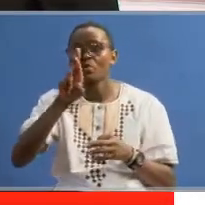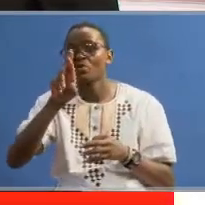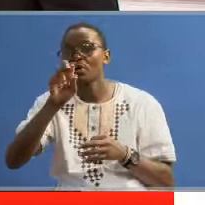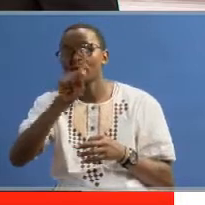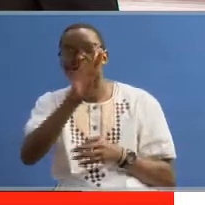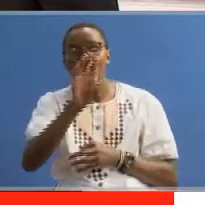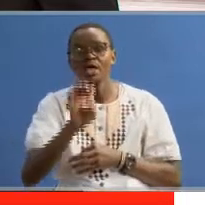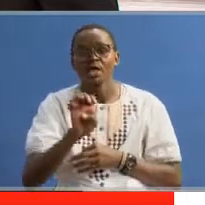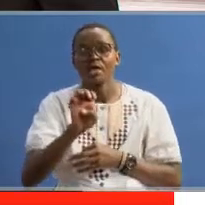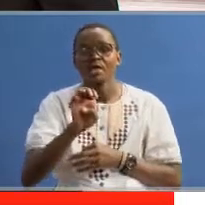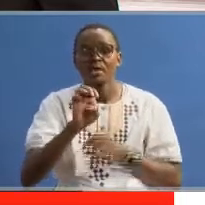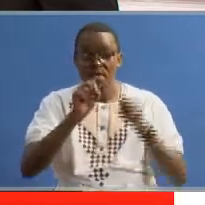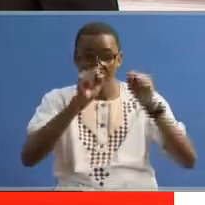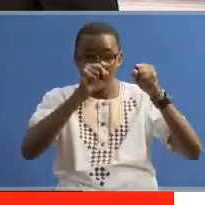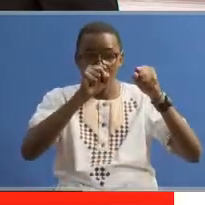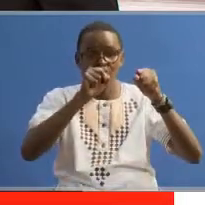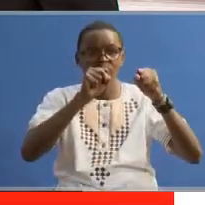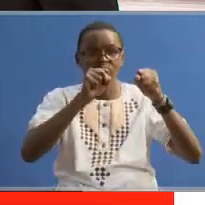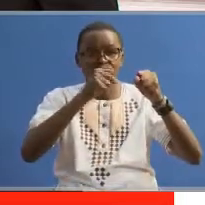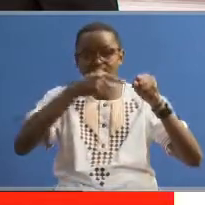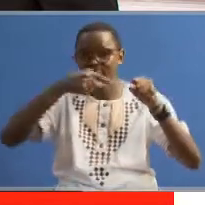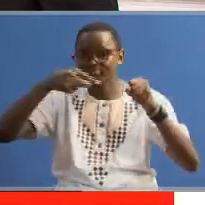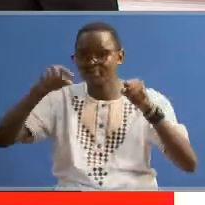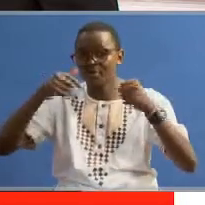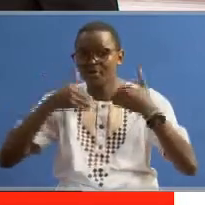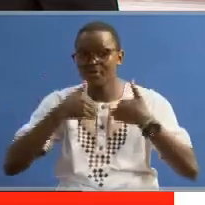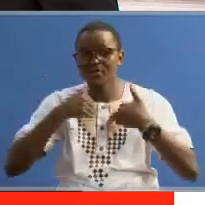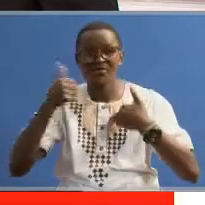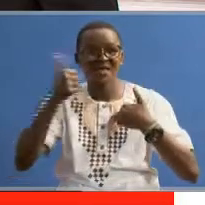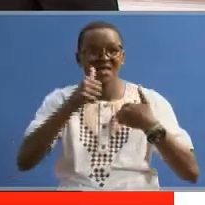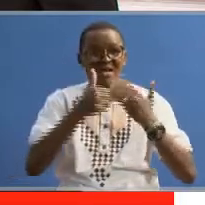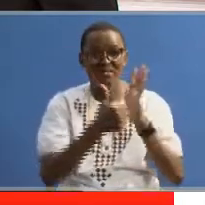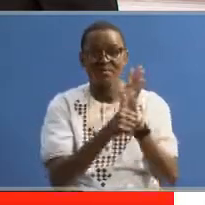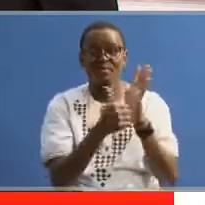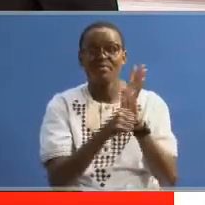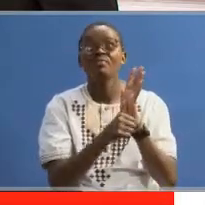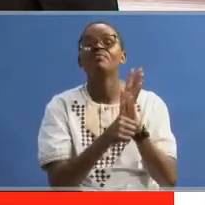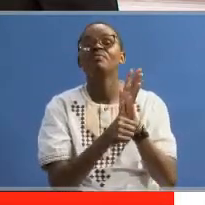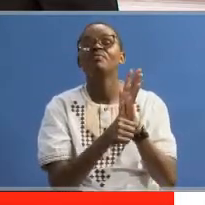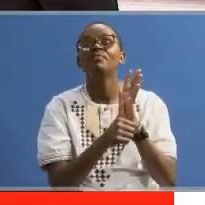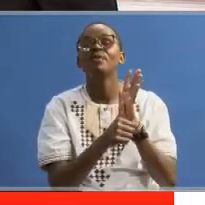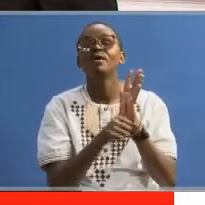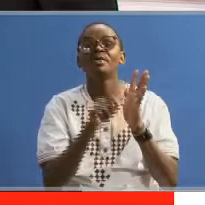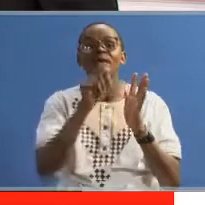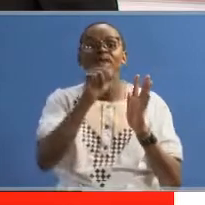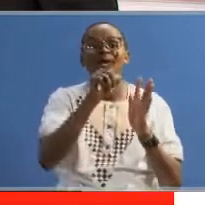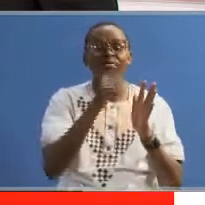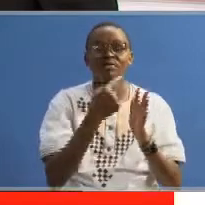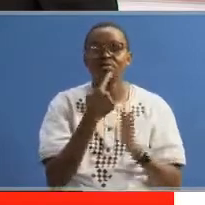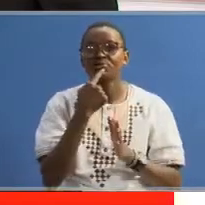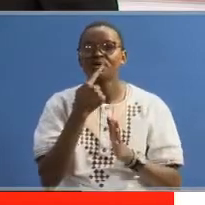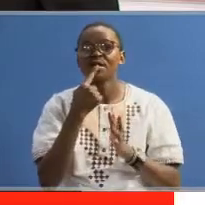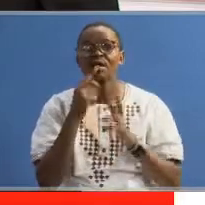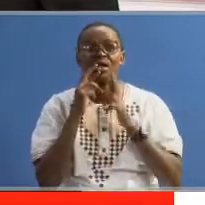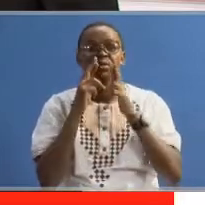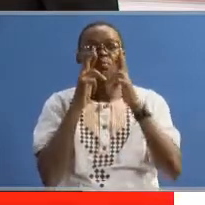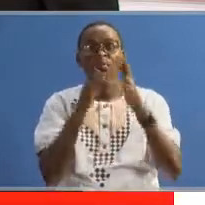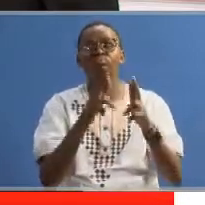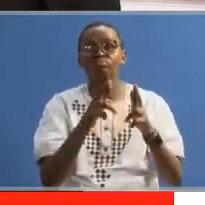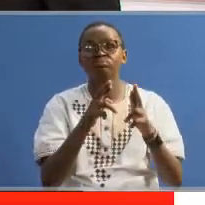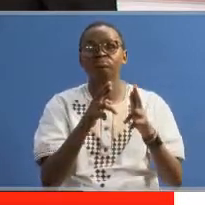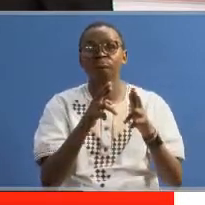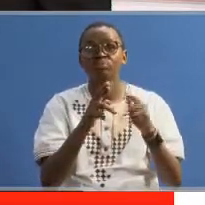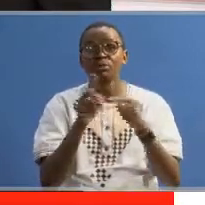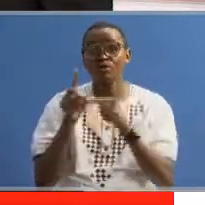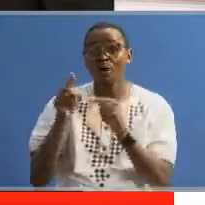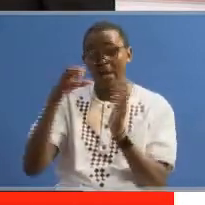missingvoices.or.ke, you can be able to go there, and if you have any problem, there's a tab there that says report. Right. So you can